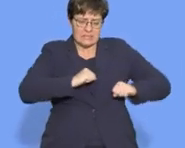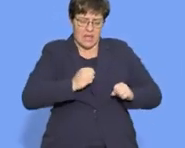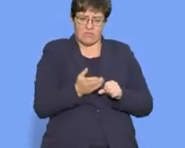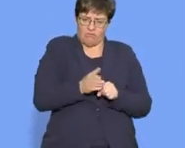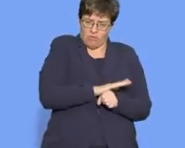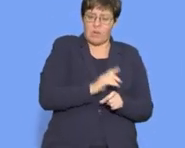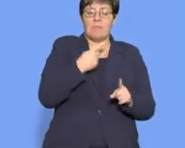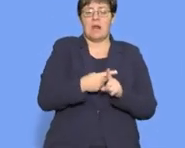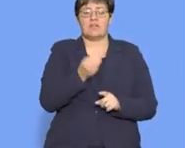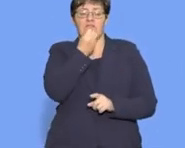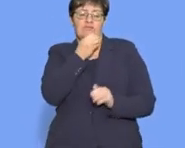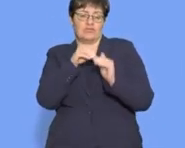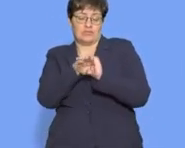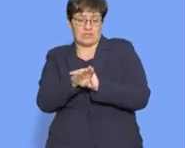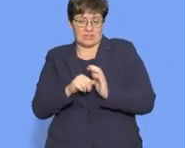food.